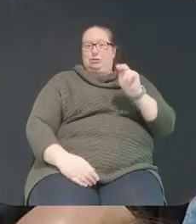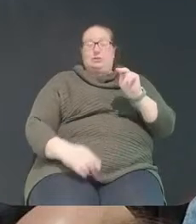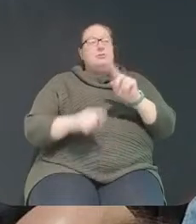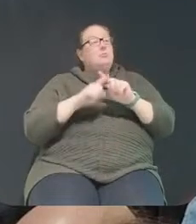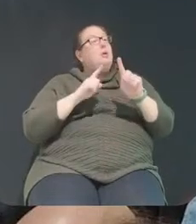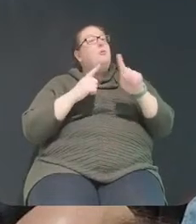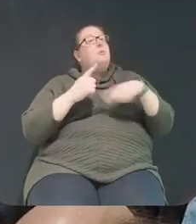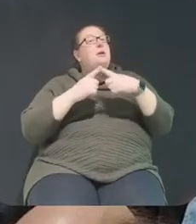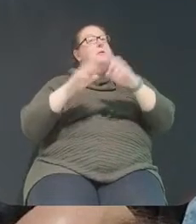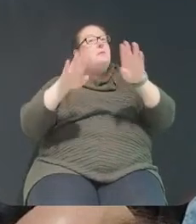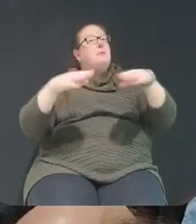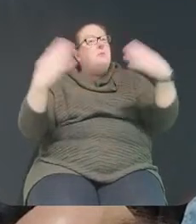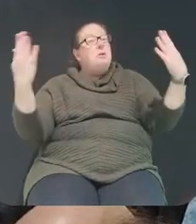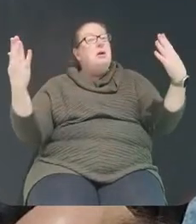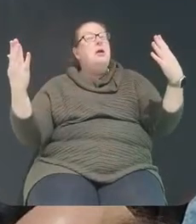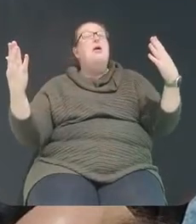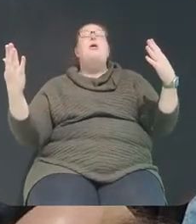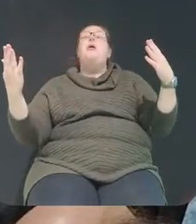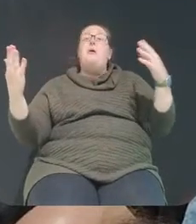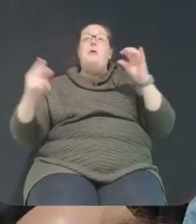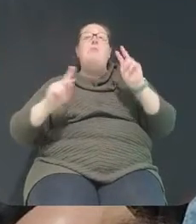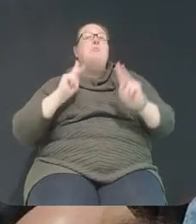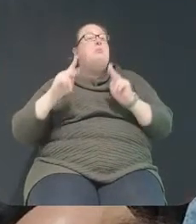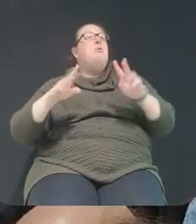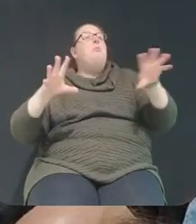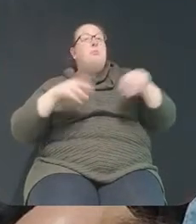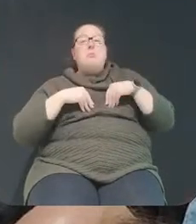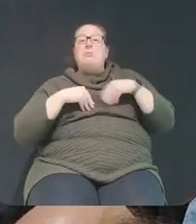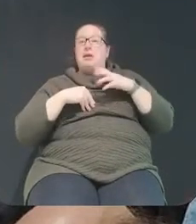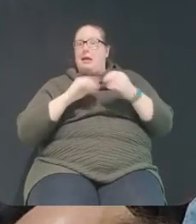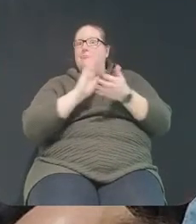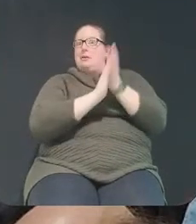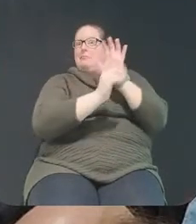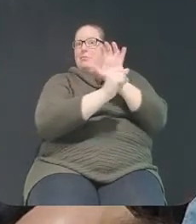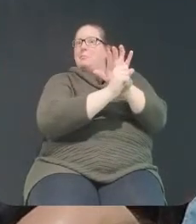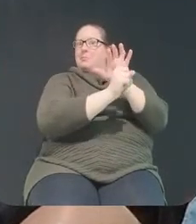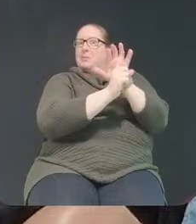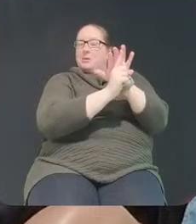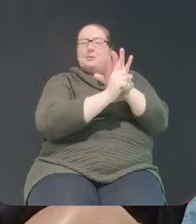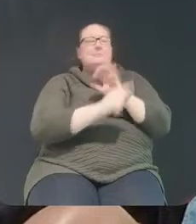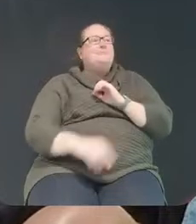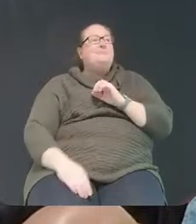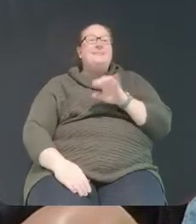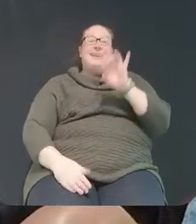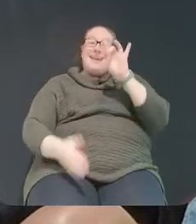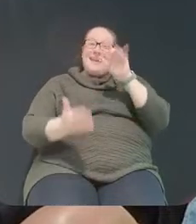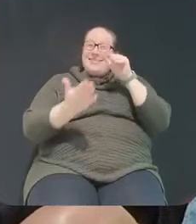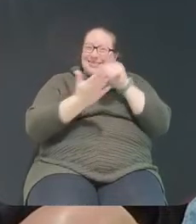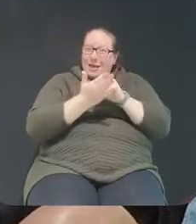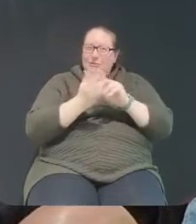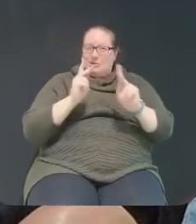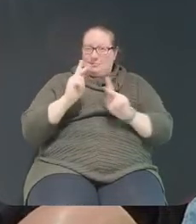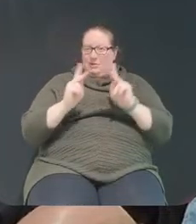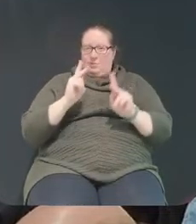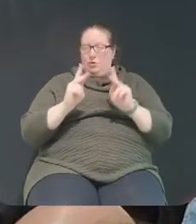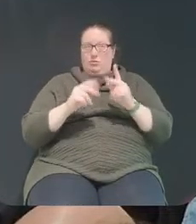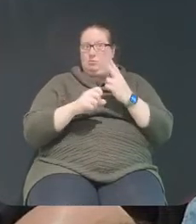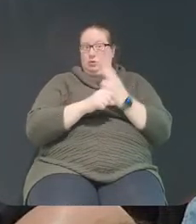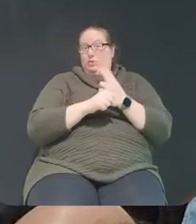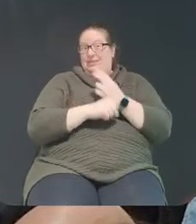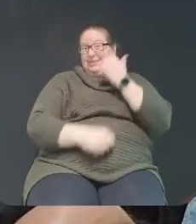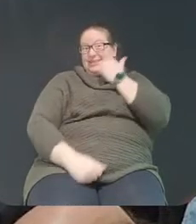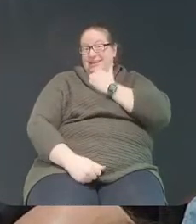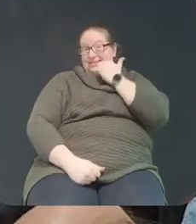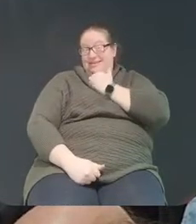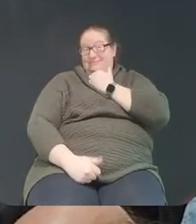been universally positive, and it was popular. According to the report, 8,000 people, on average, used it on a